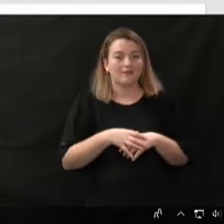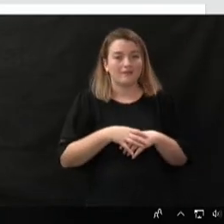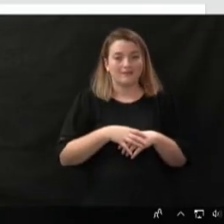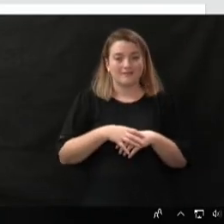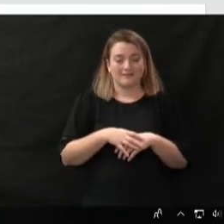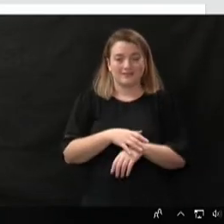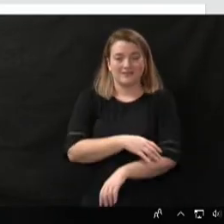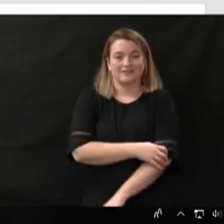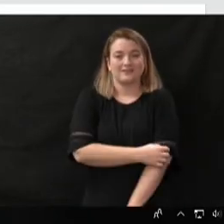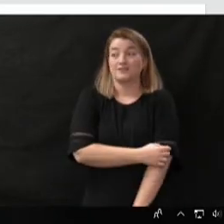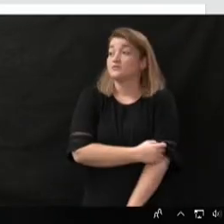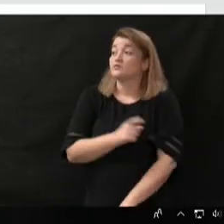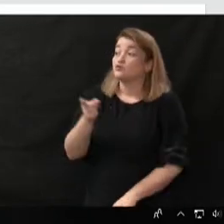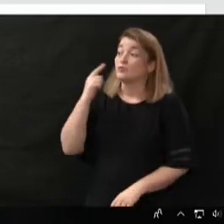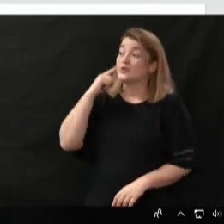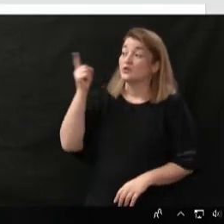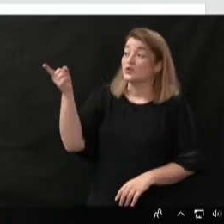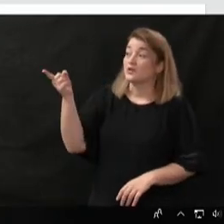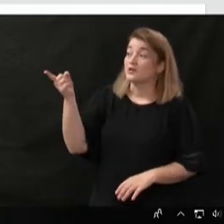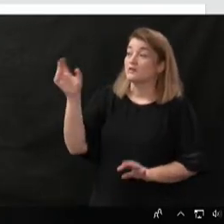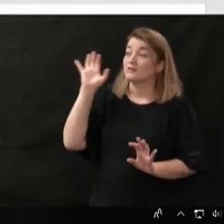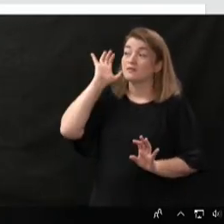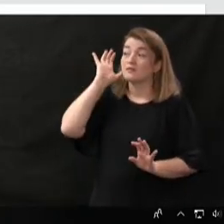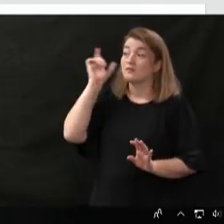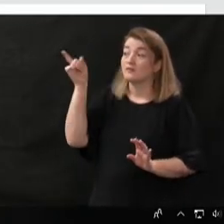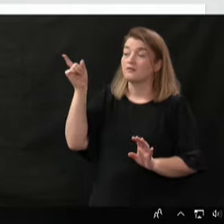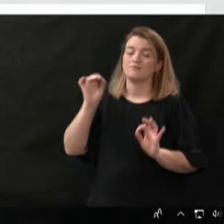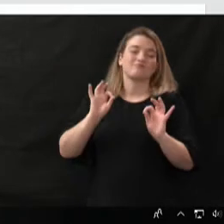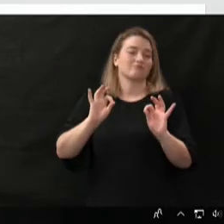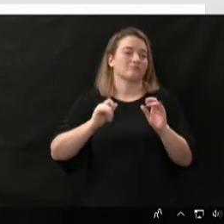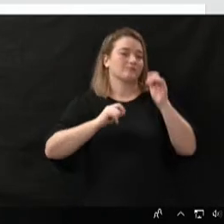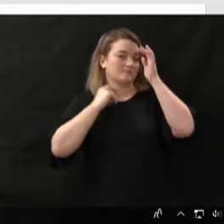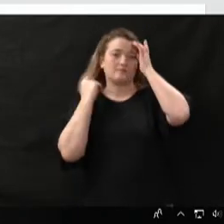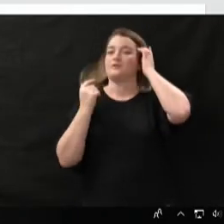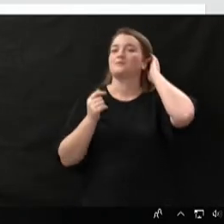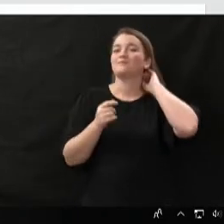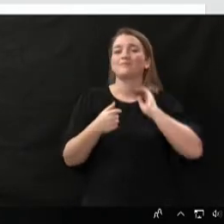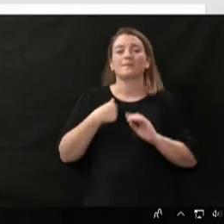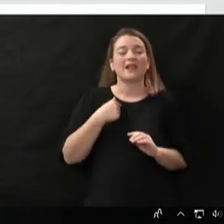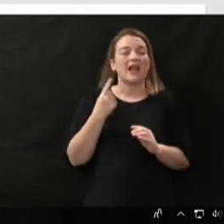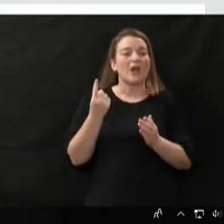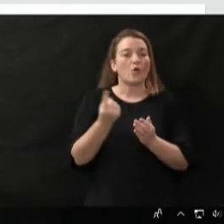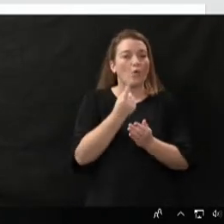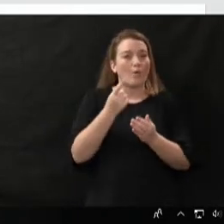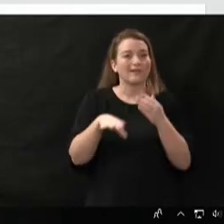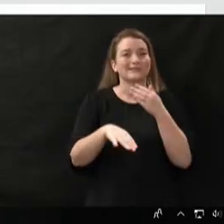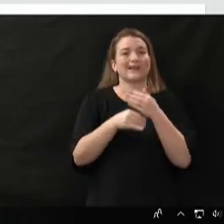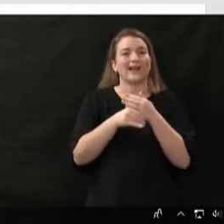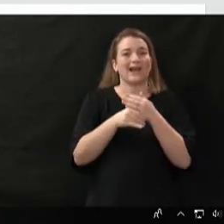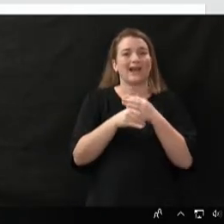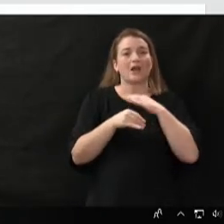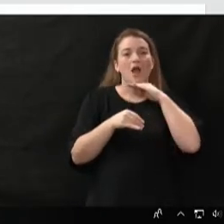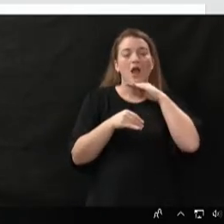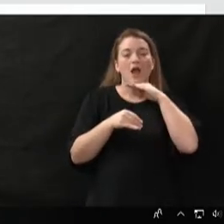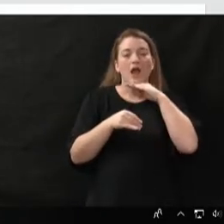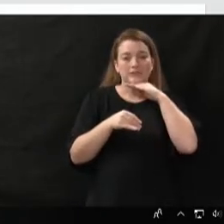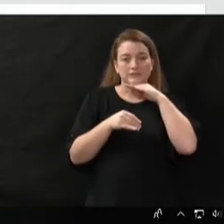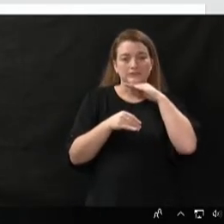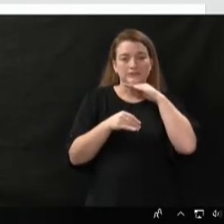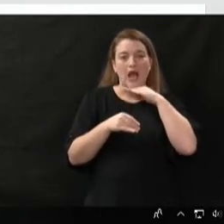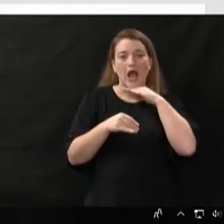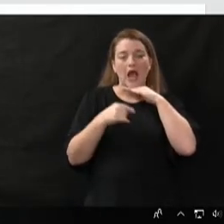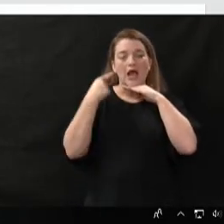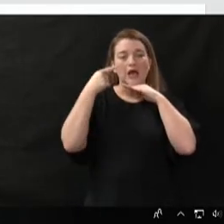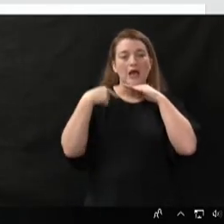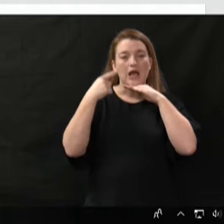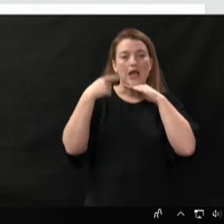corner, Julie? Okay. And so I always add the chin drop piece. So if